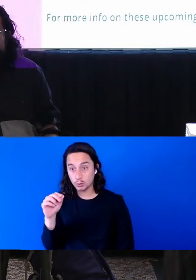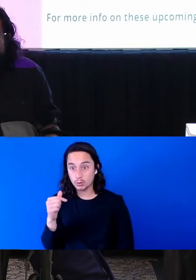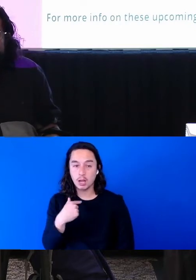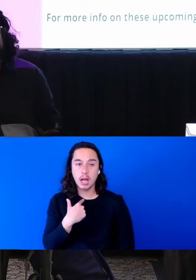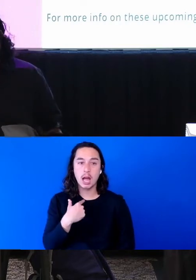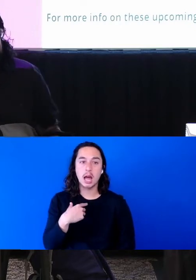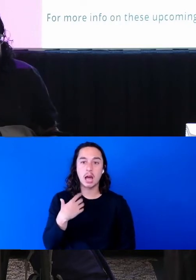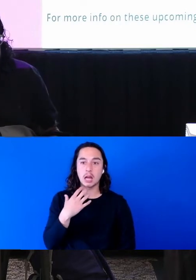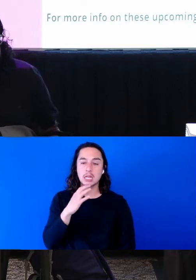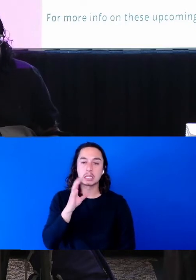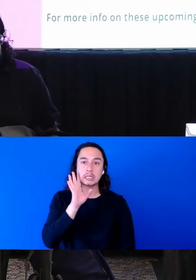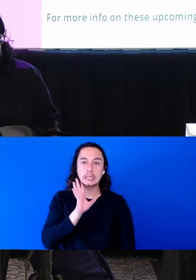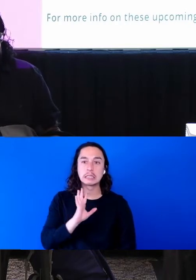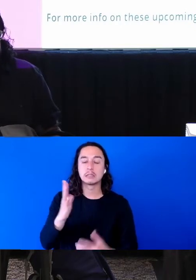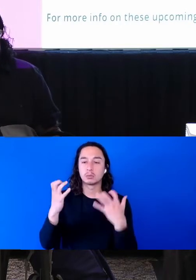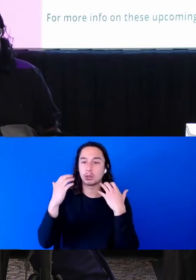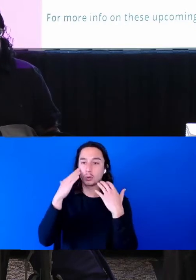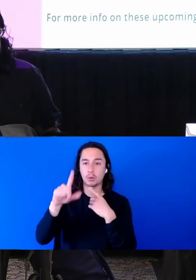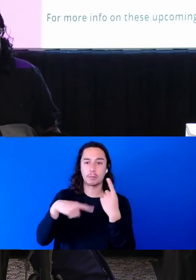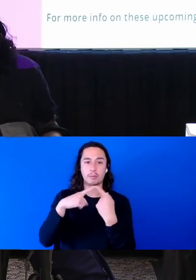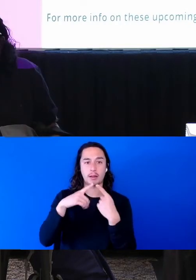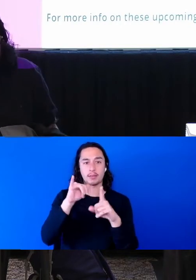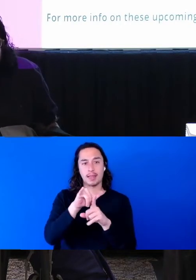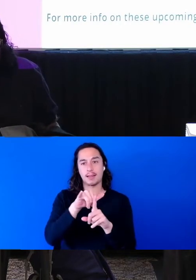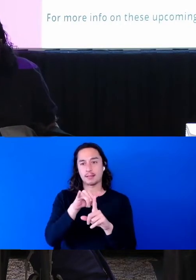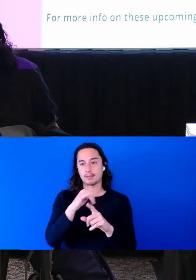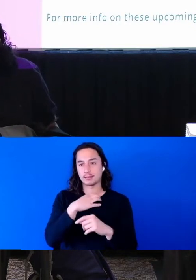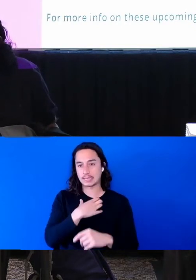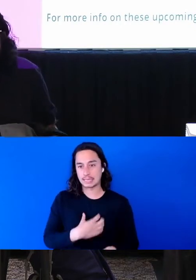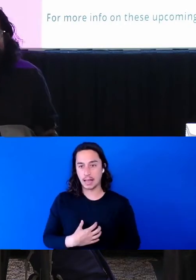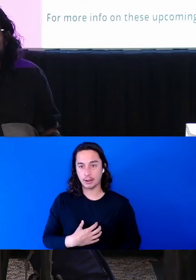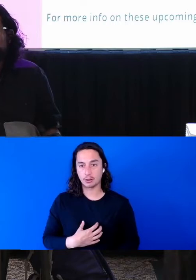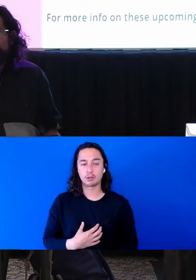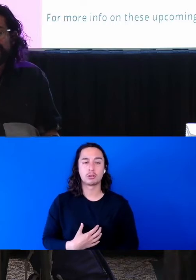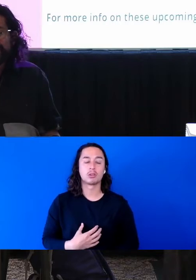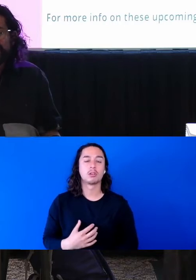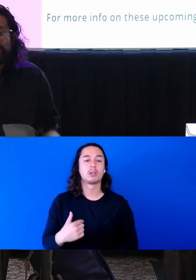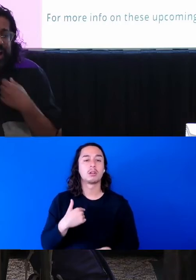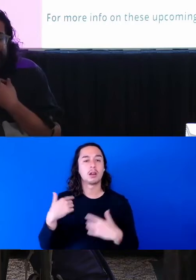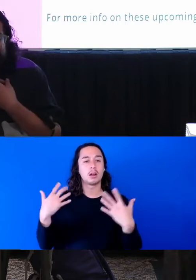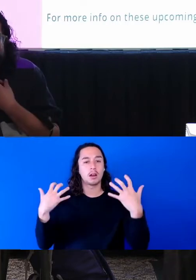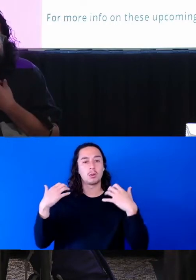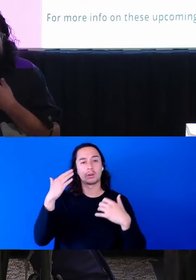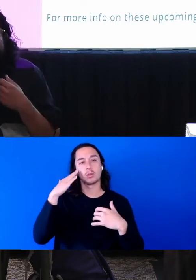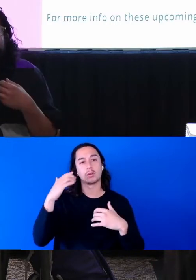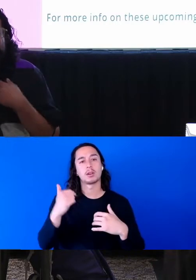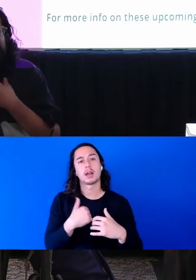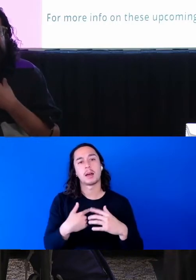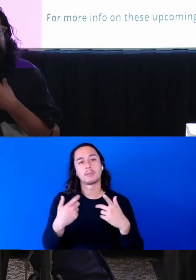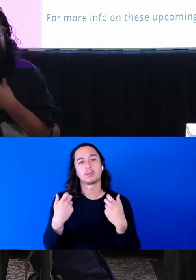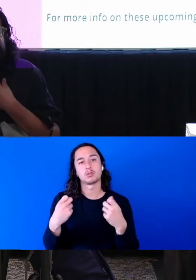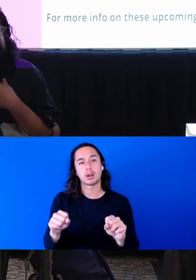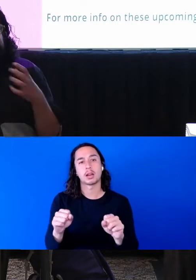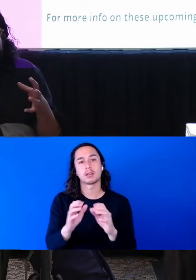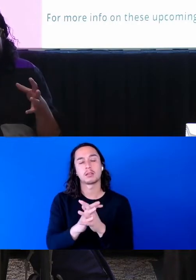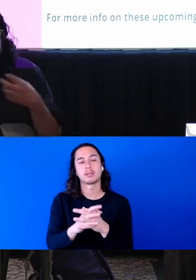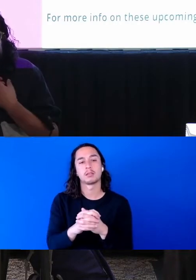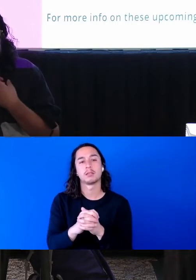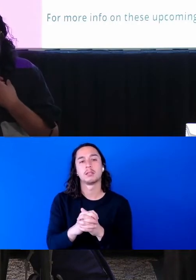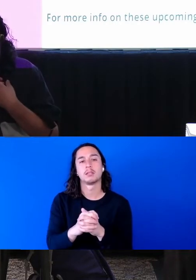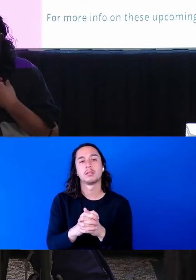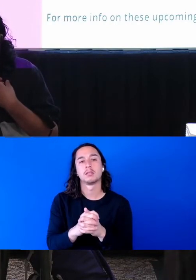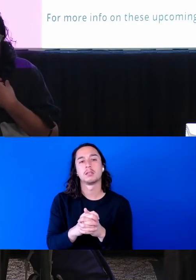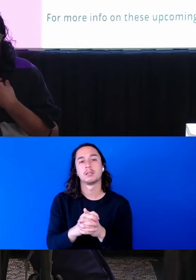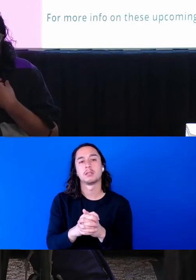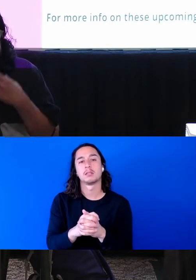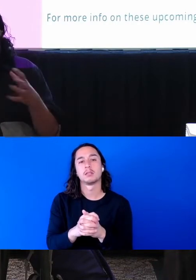about Desi desire. I want to know, like, I'm trying to write, I really want Desi dads